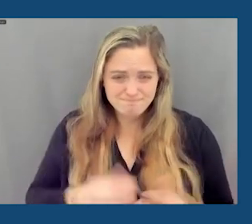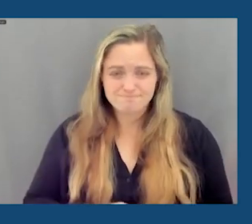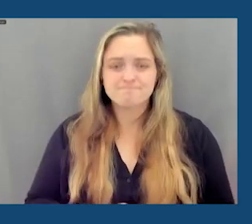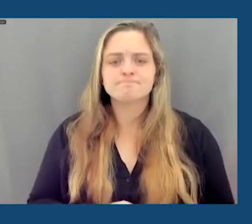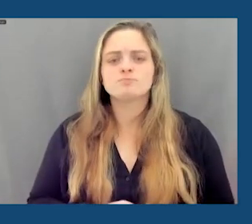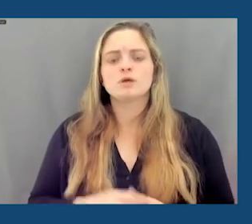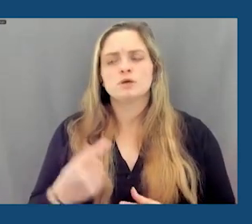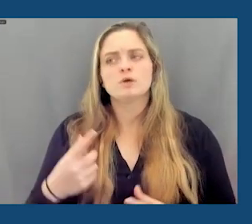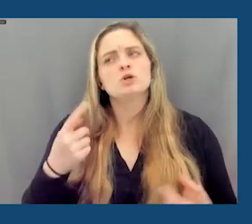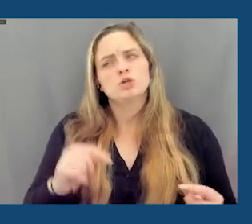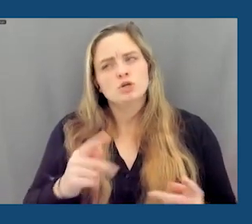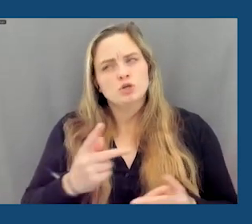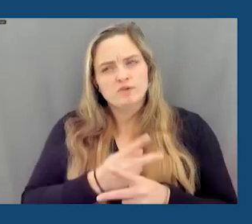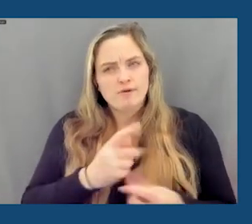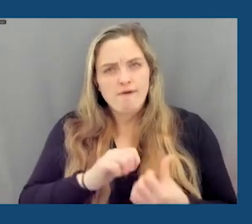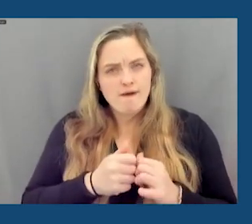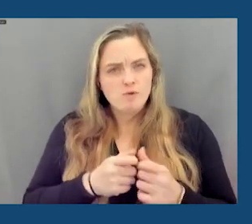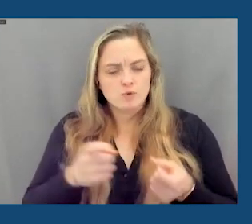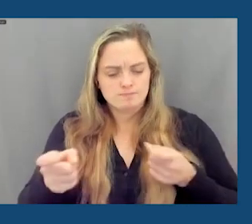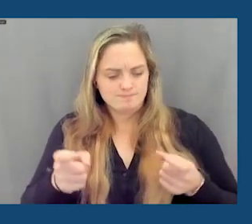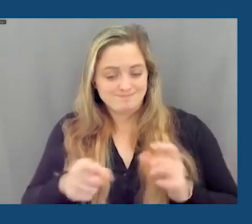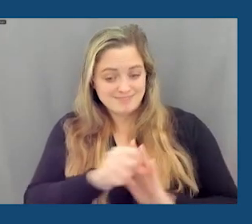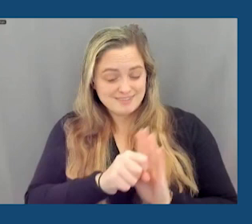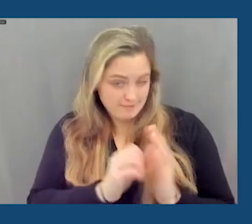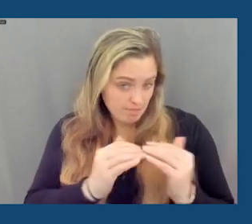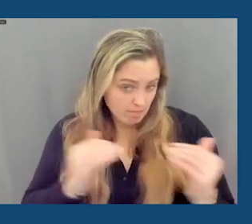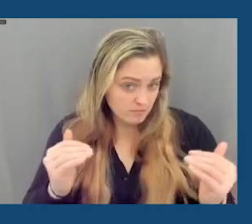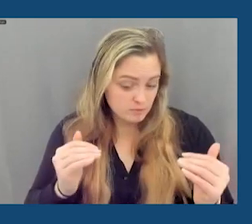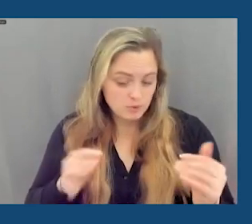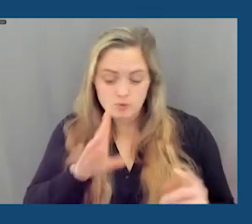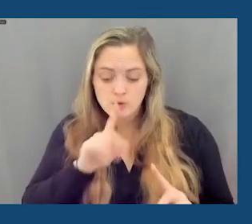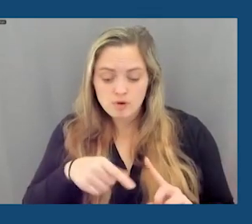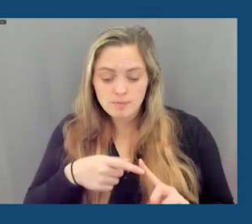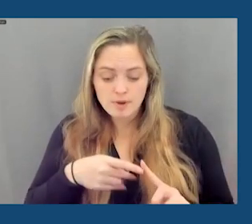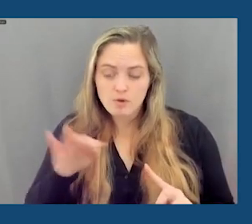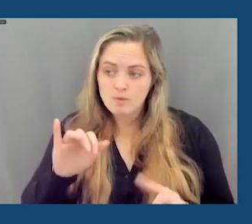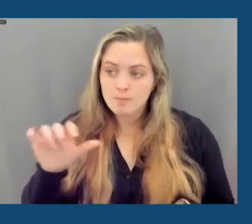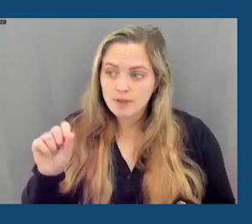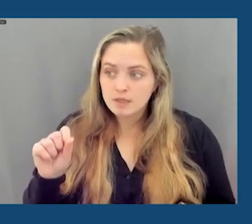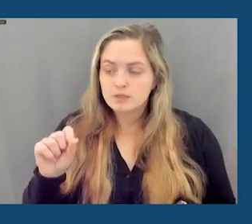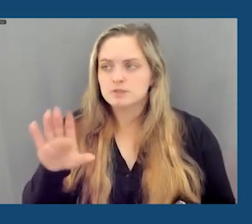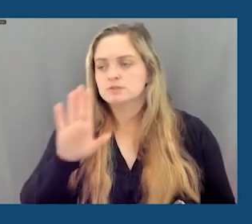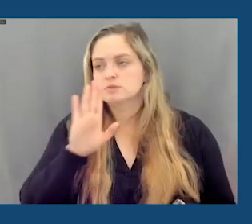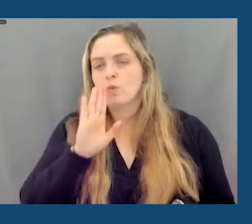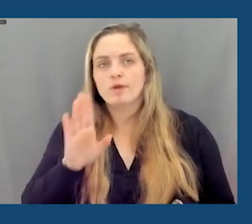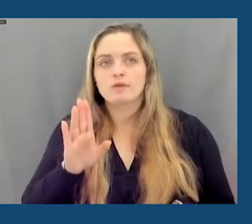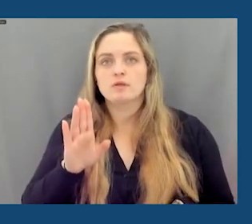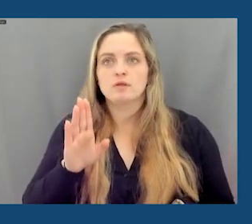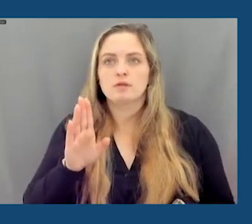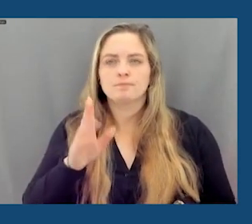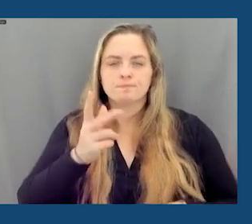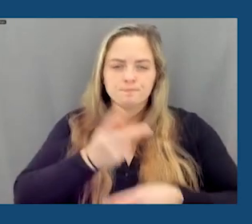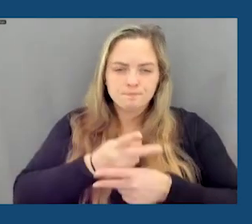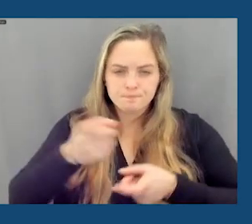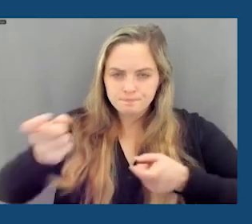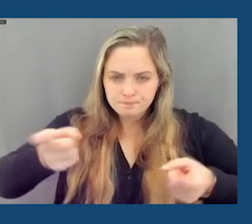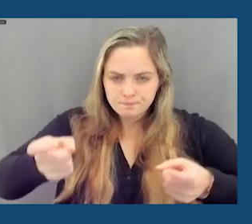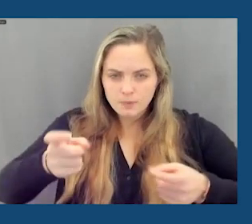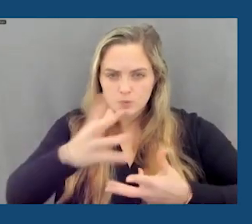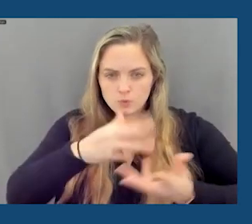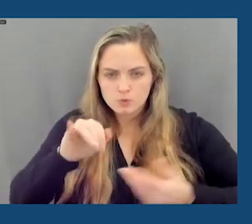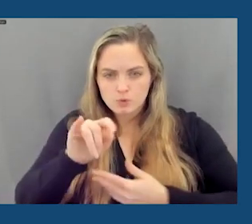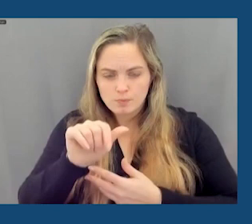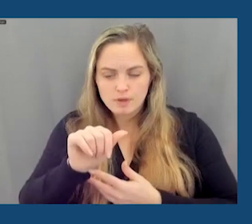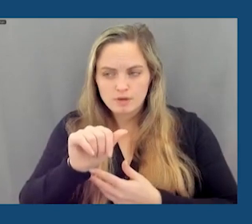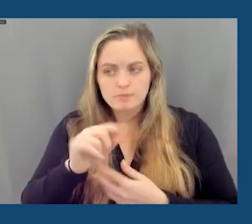deal with this at the state level. We're talking about bills that will reel in social media. Also, we wanted to